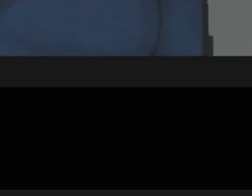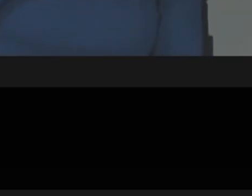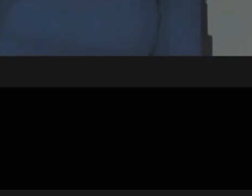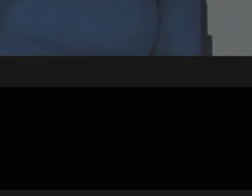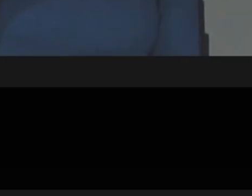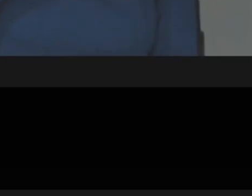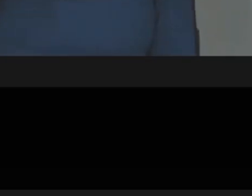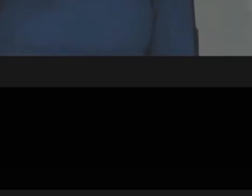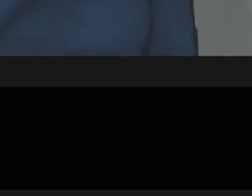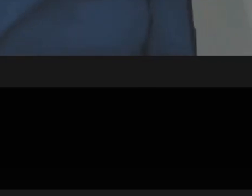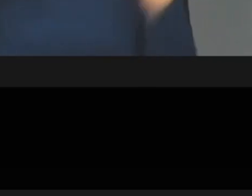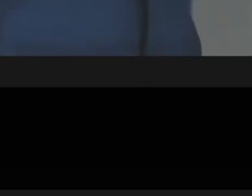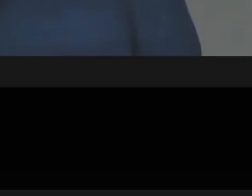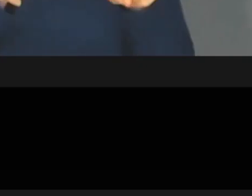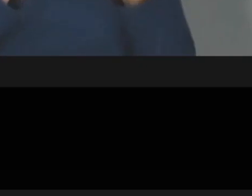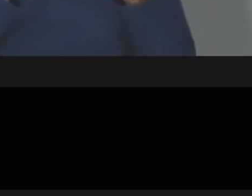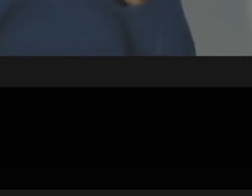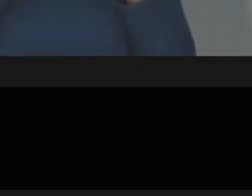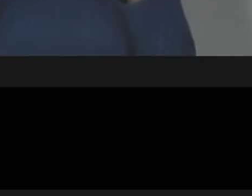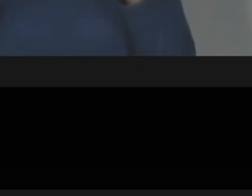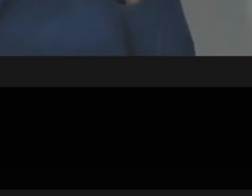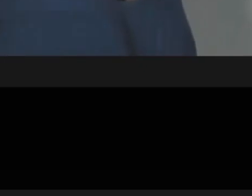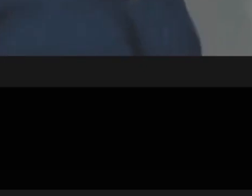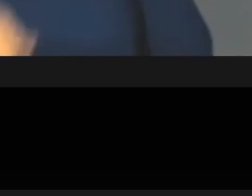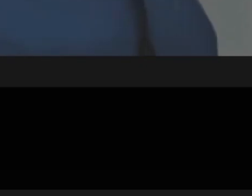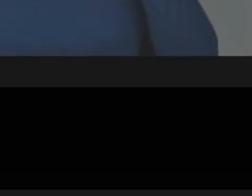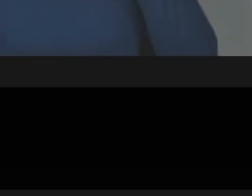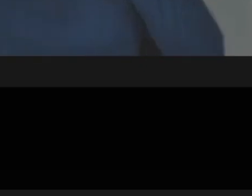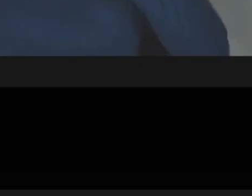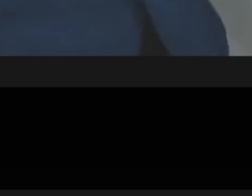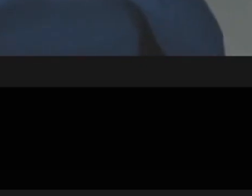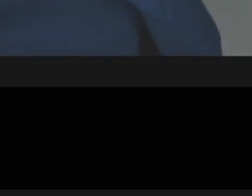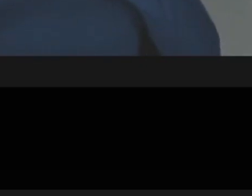we're looking, and it's obviously increased tremendously over the years.